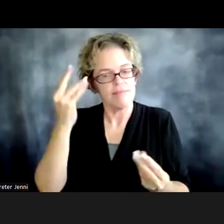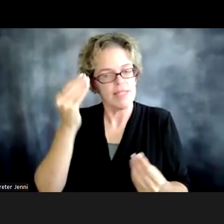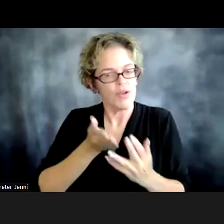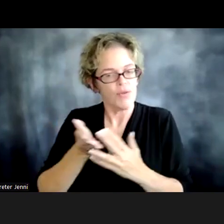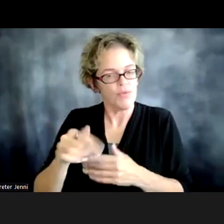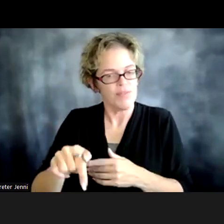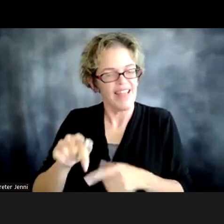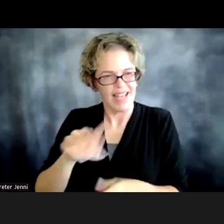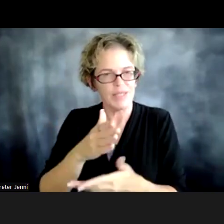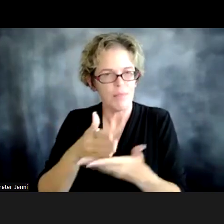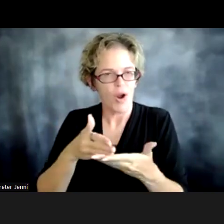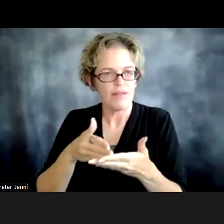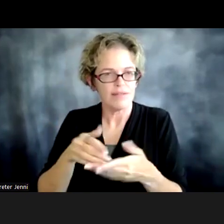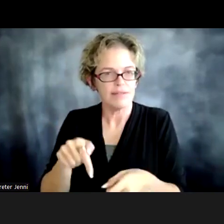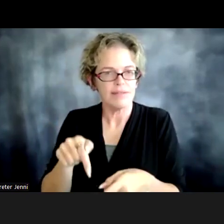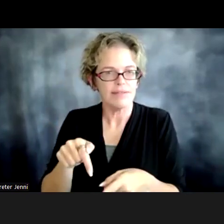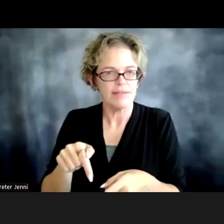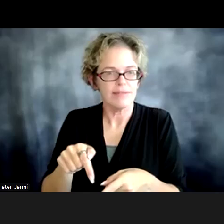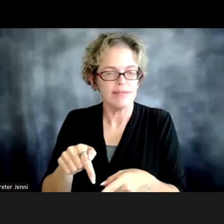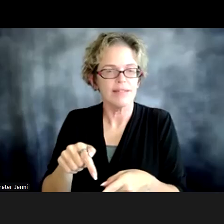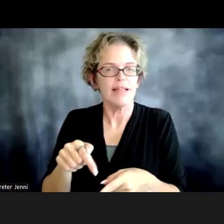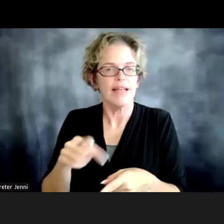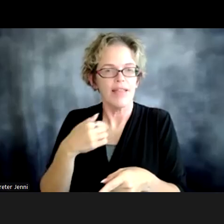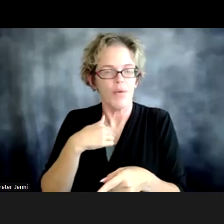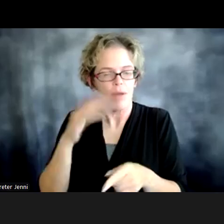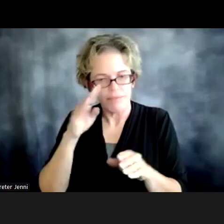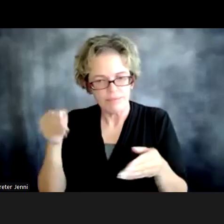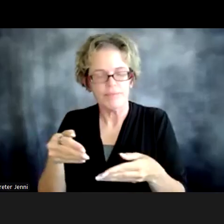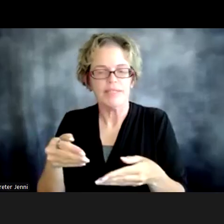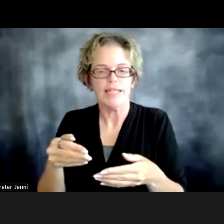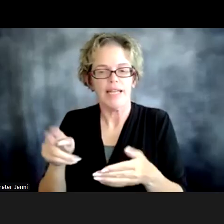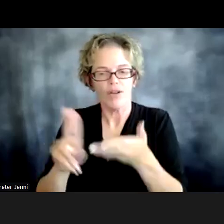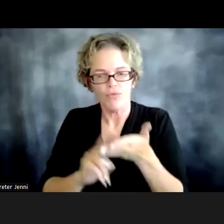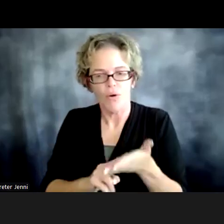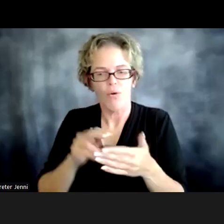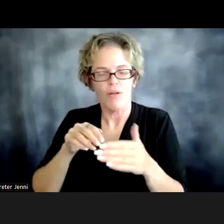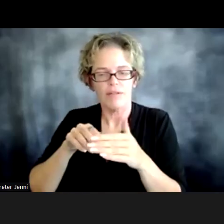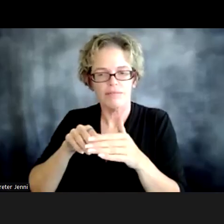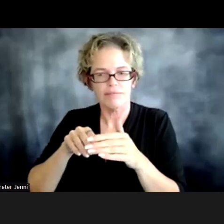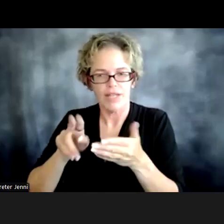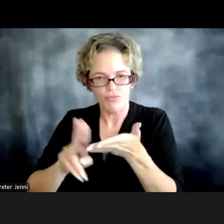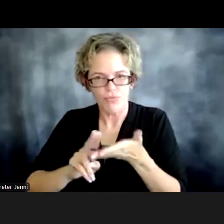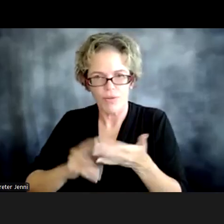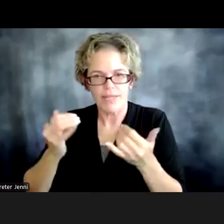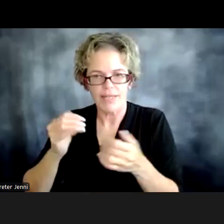part of the exercise that we have around enrollment management right now. I would say